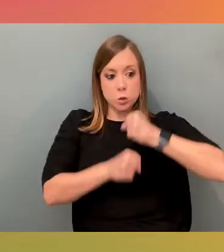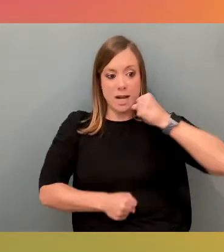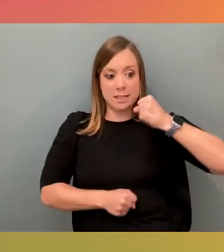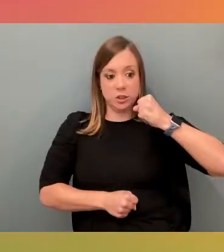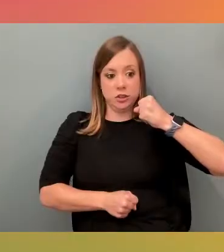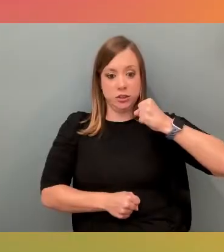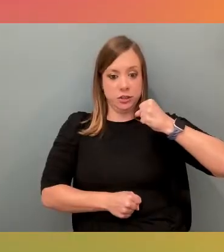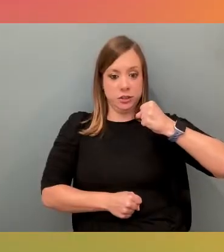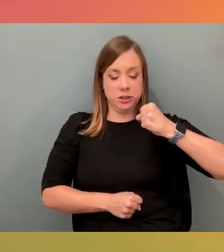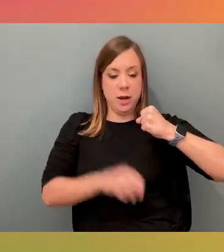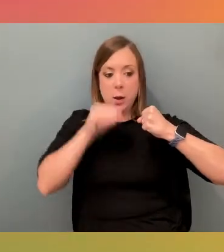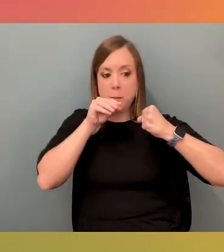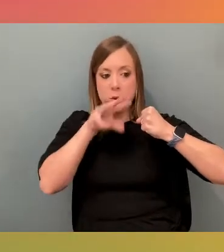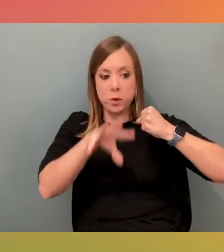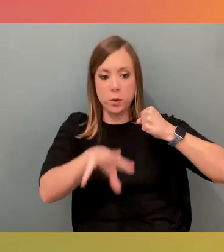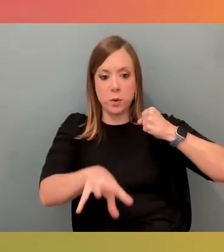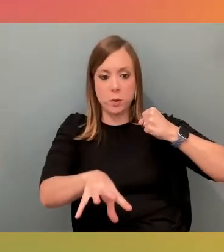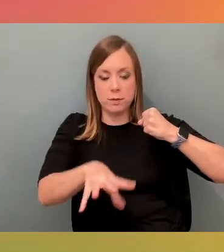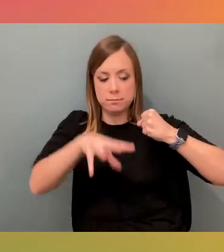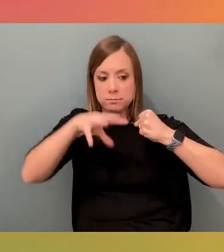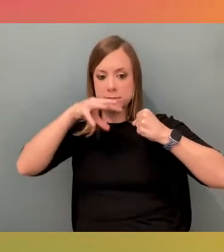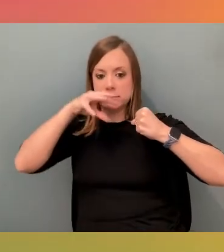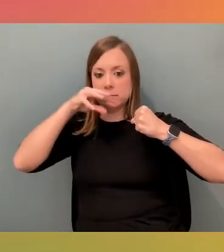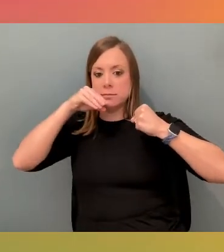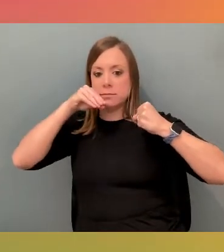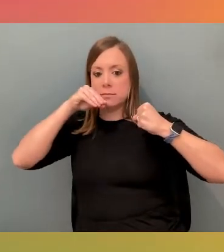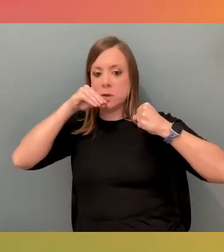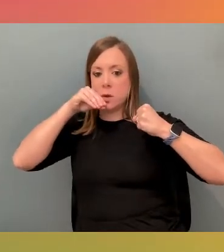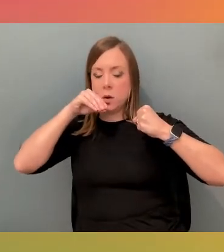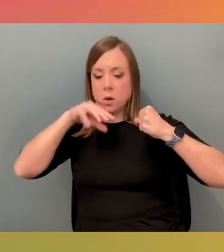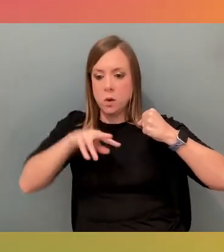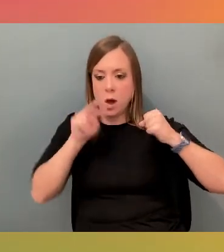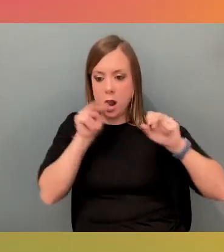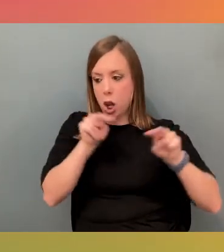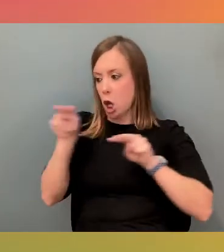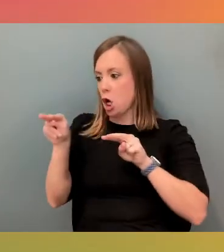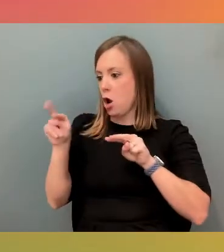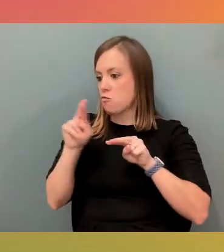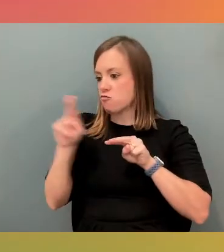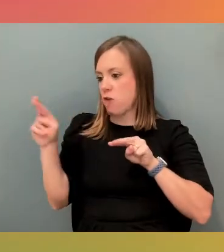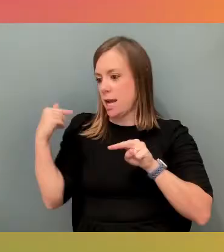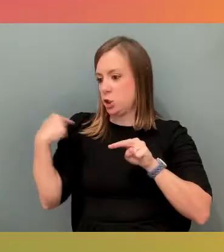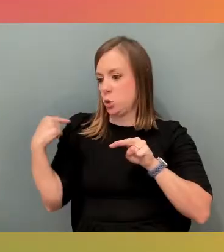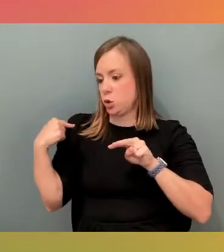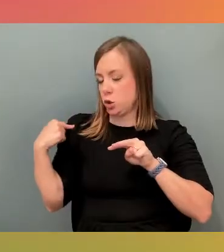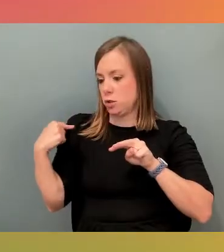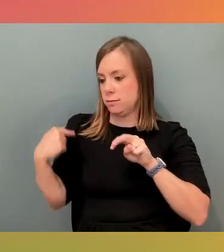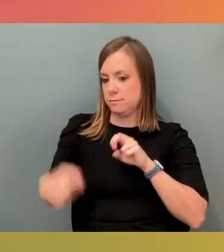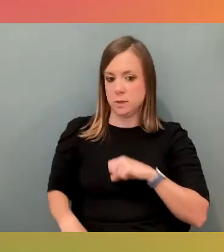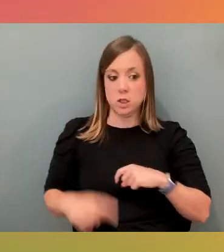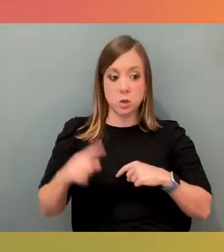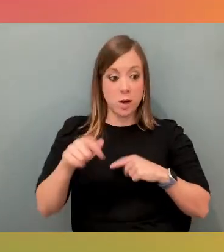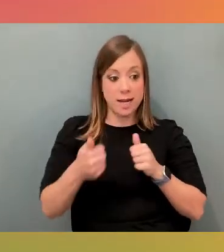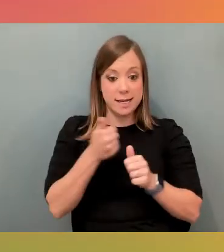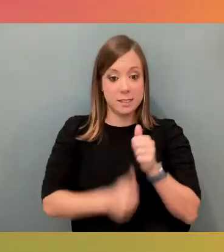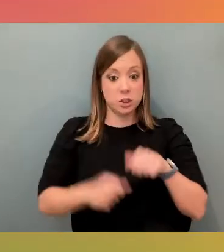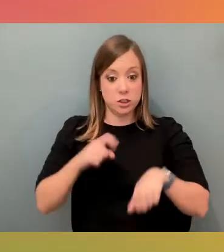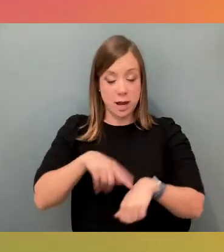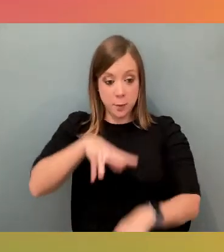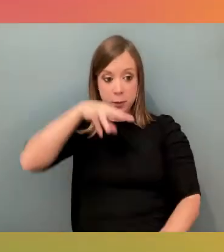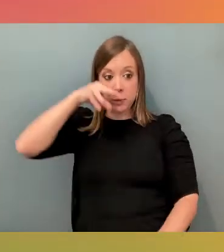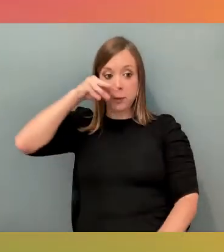and breathing out, twist looking over your right shoulder. So with each breath in, We want to think